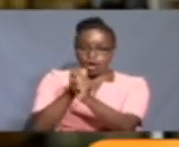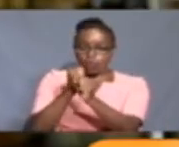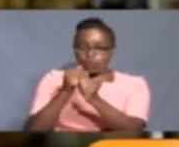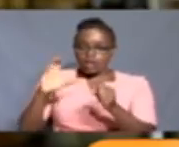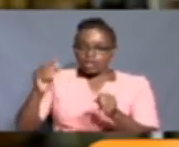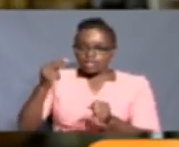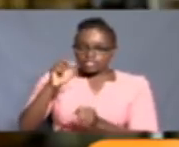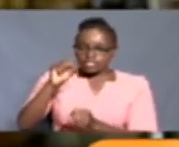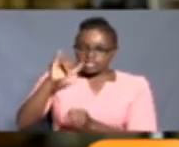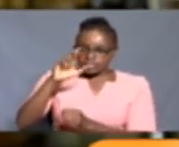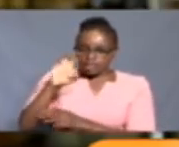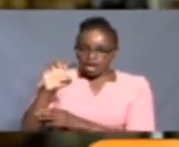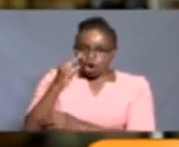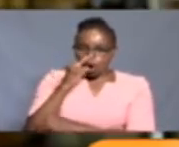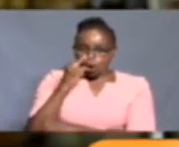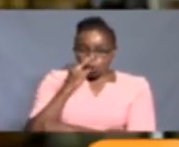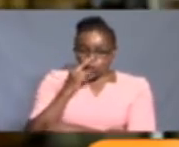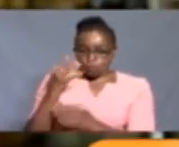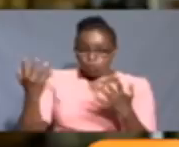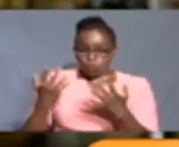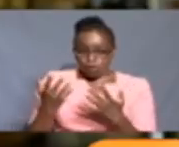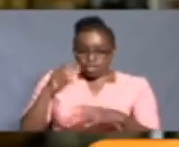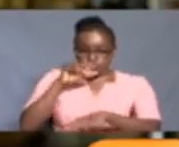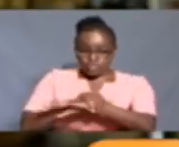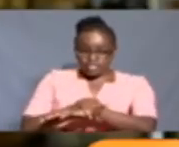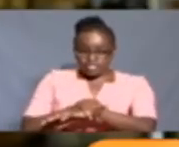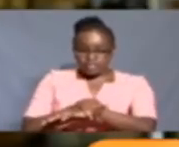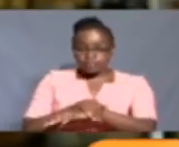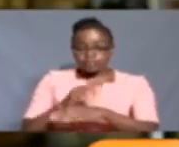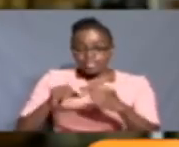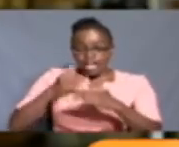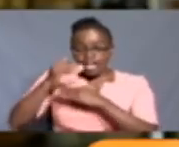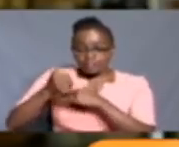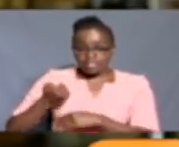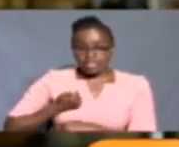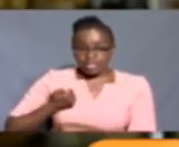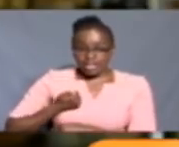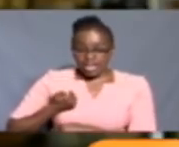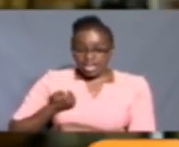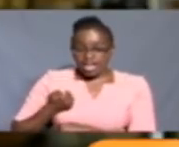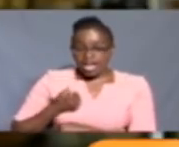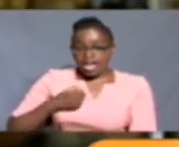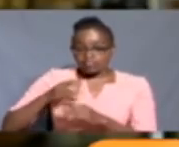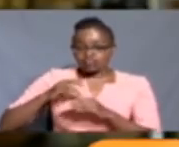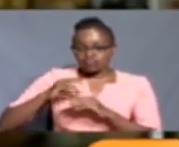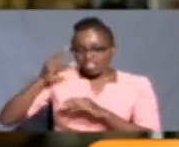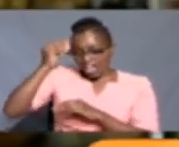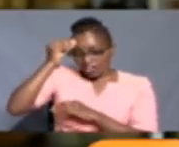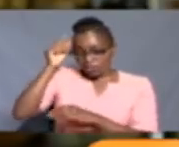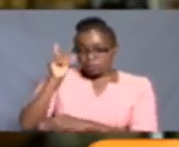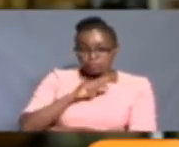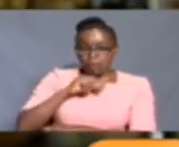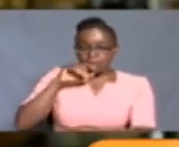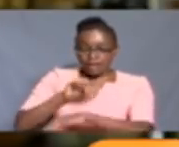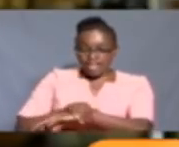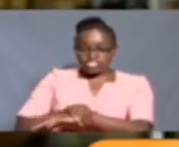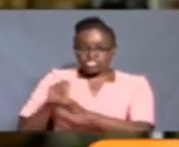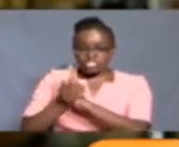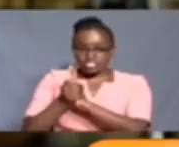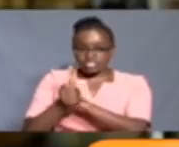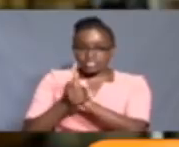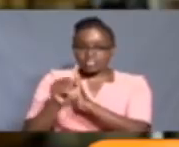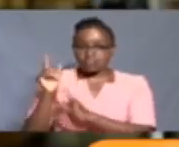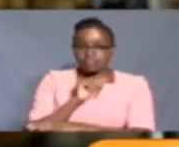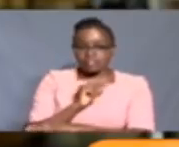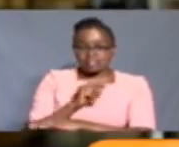Cheshire Home, is whereby we'll get, after the girl has been educated and she has acquired the skills,